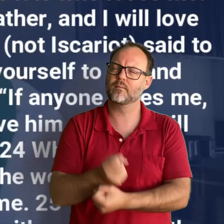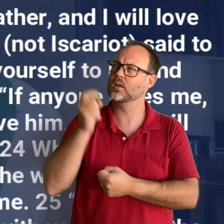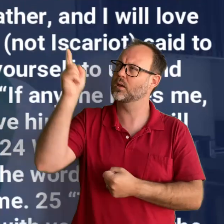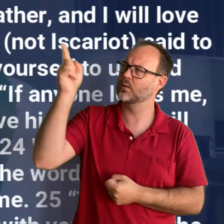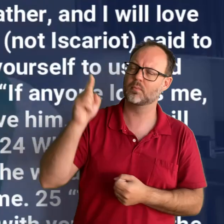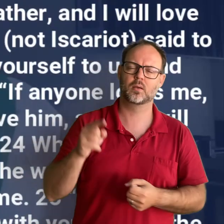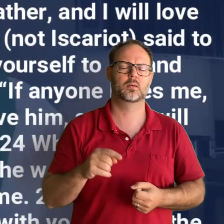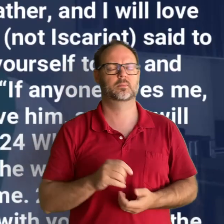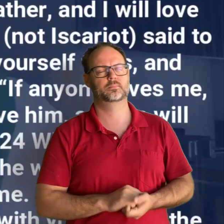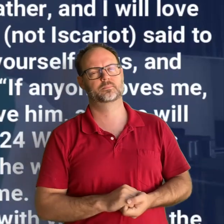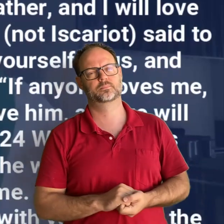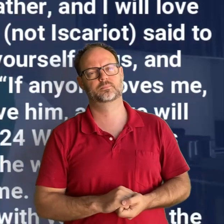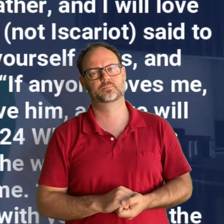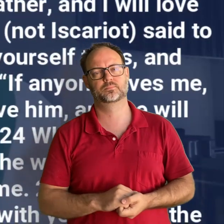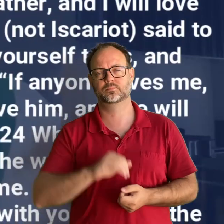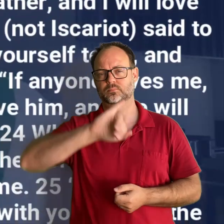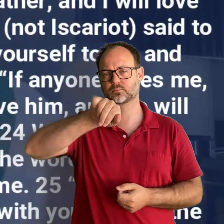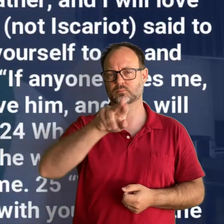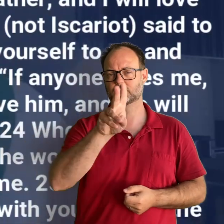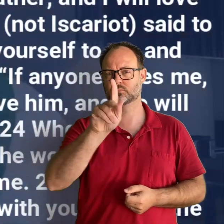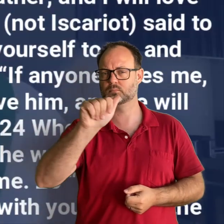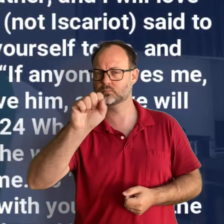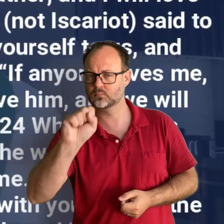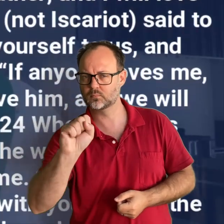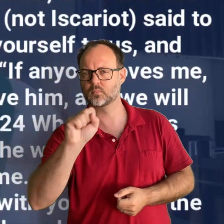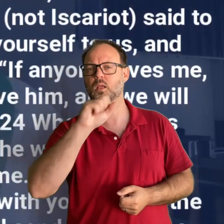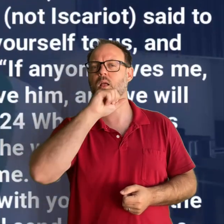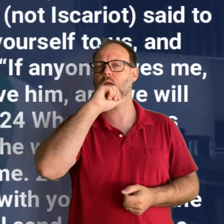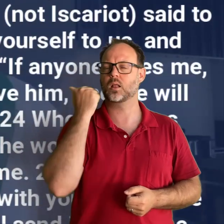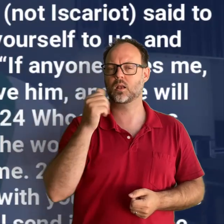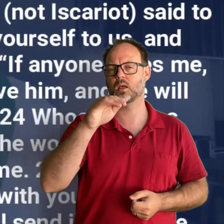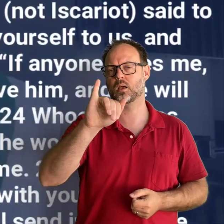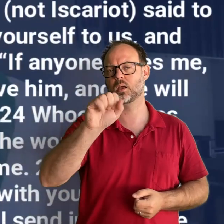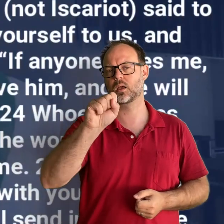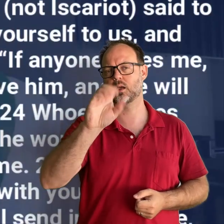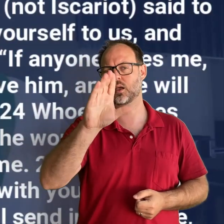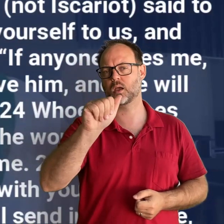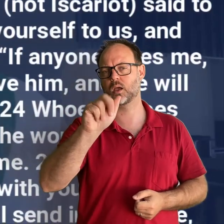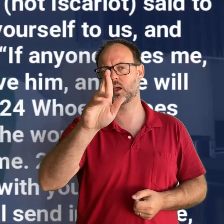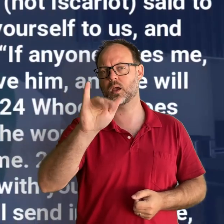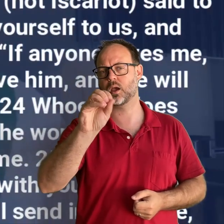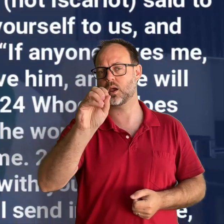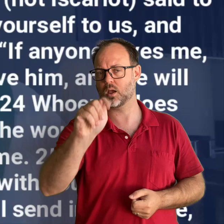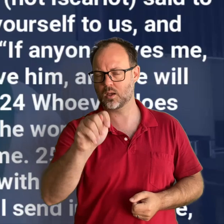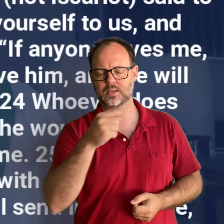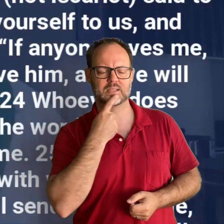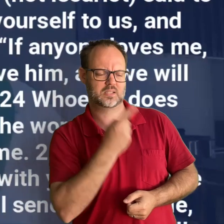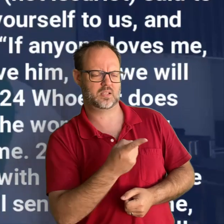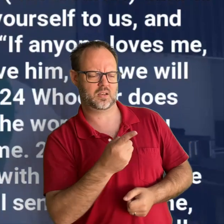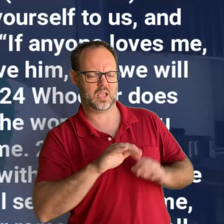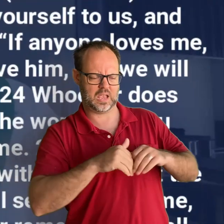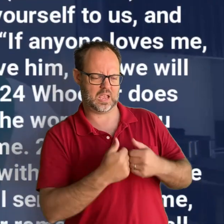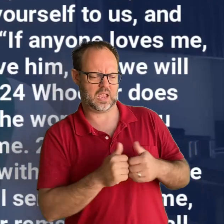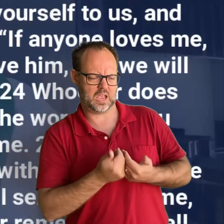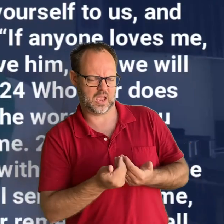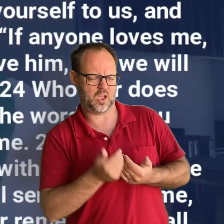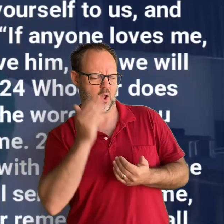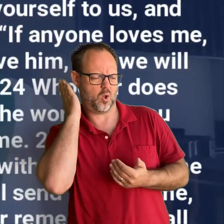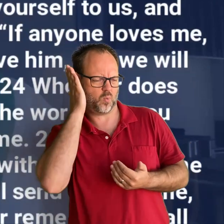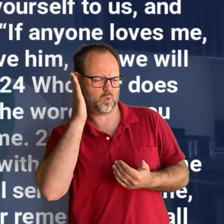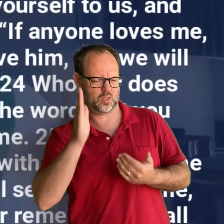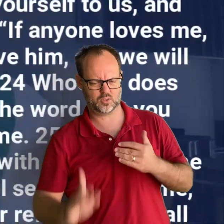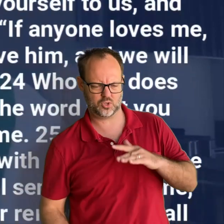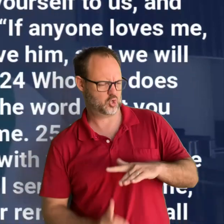myself to him." Judas, not Iscariot, said to him, "Lord, how is it that you